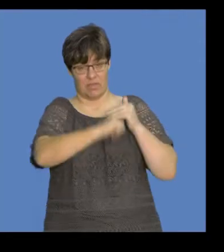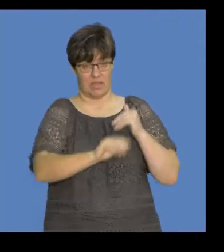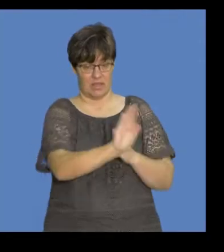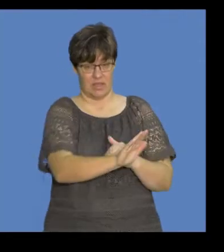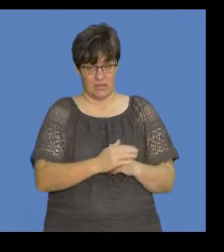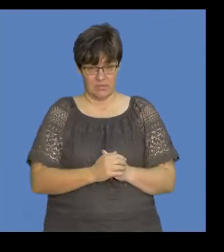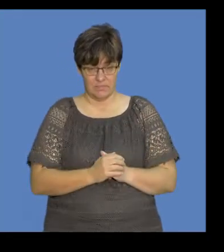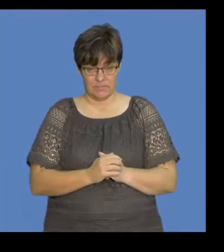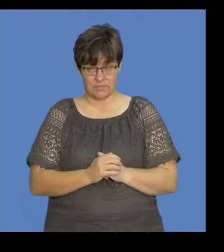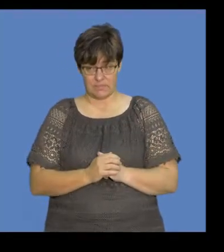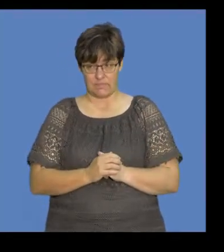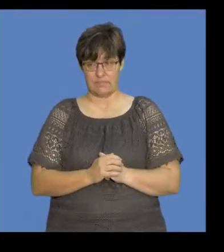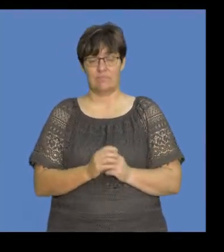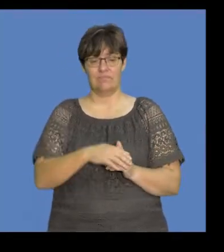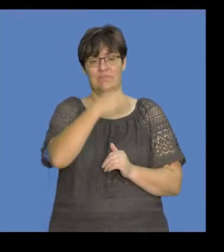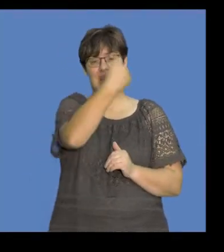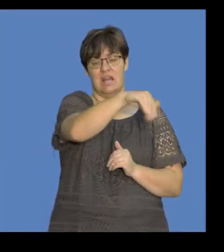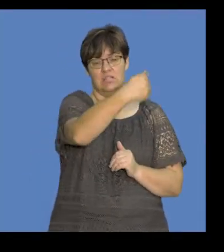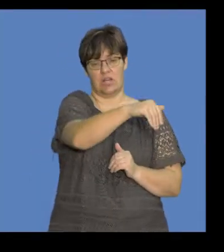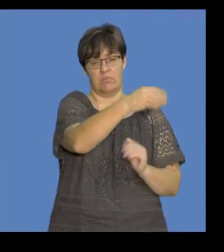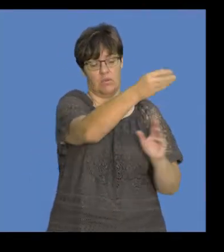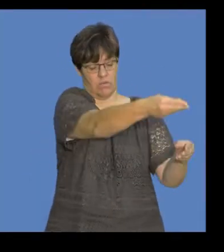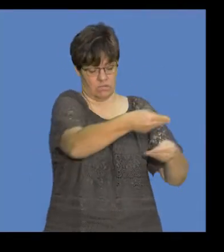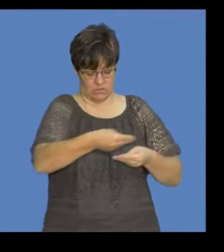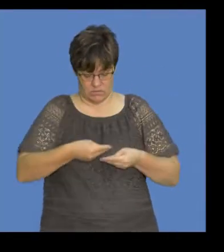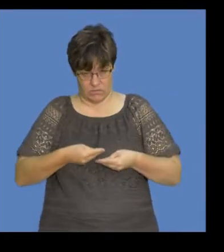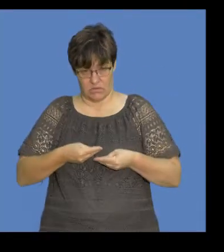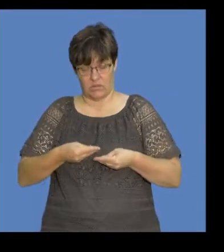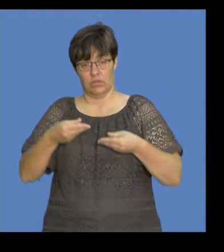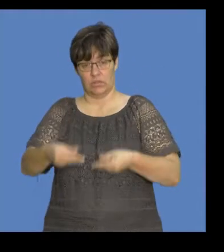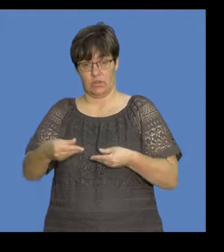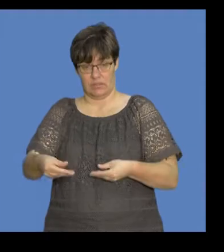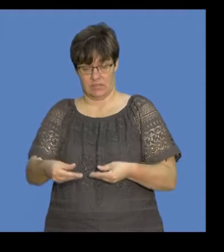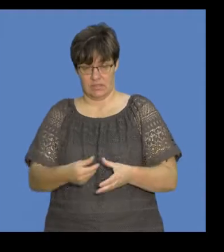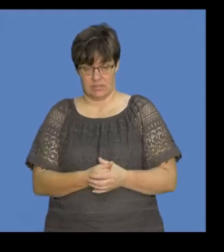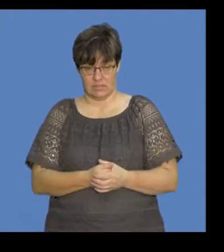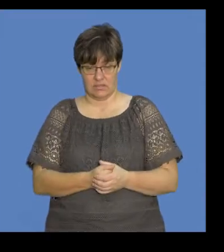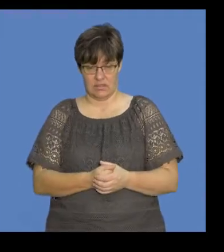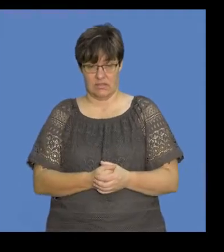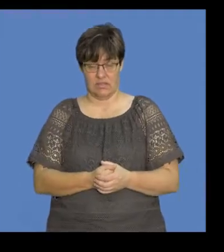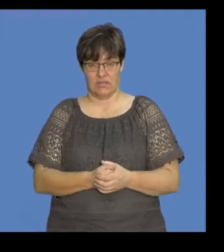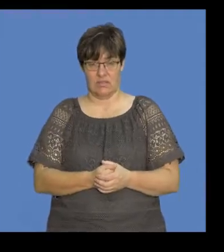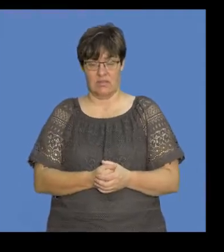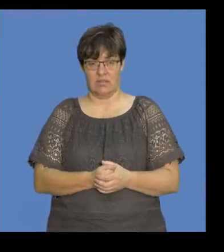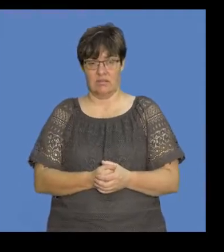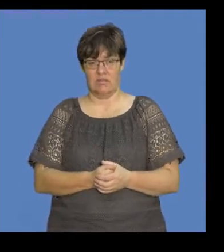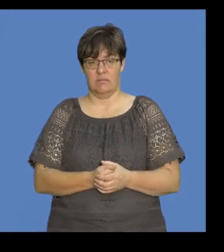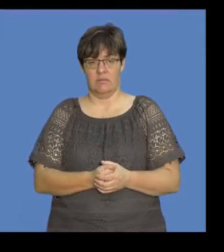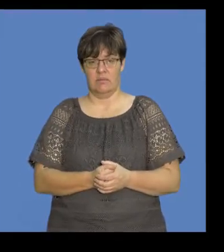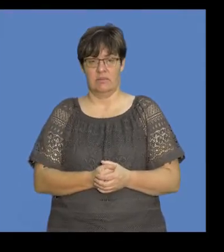remember, this is your external document. Clear? And then,